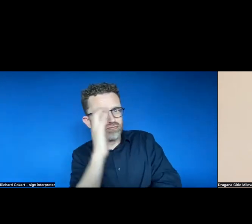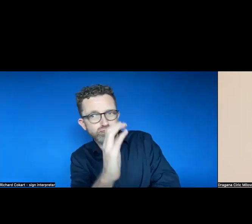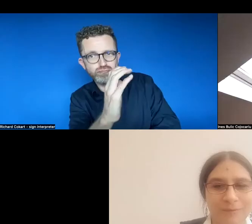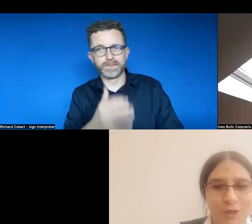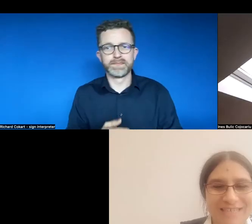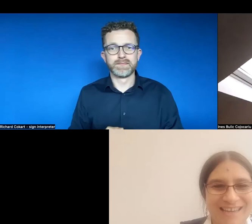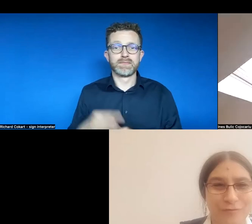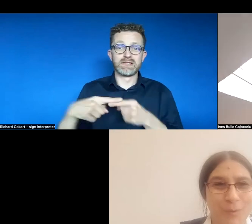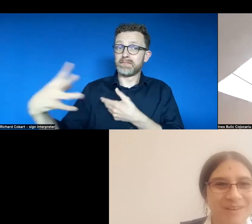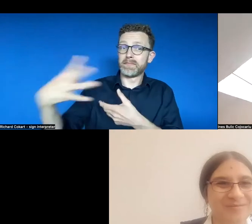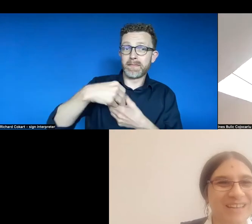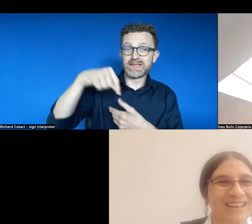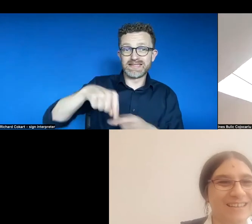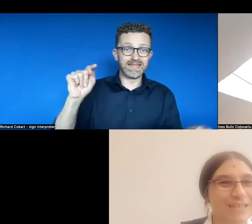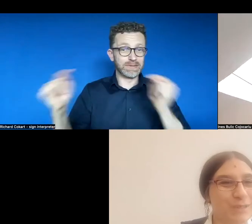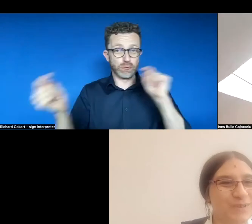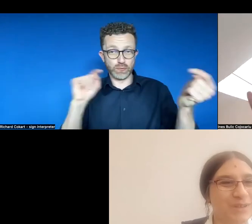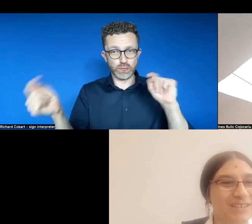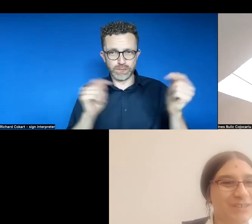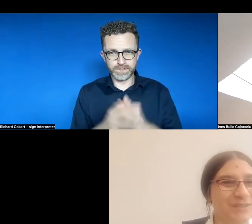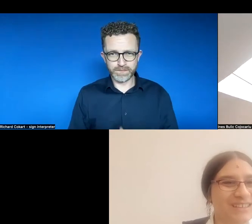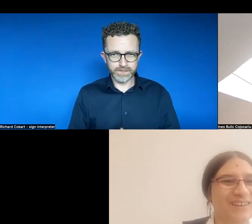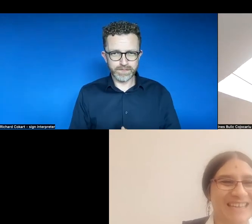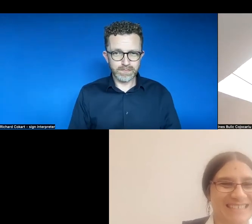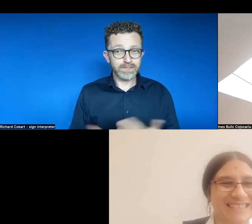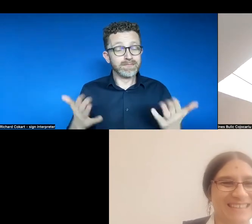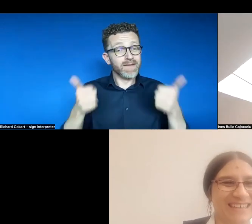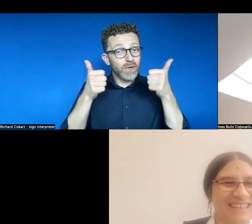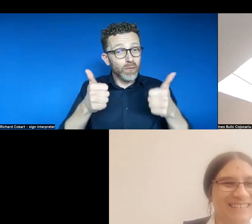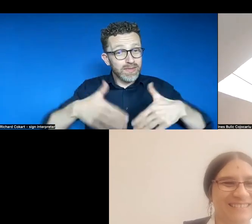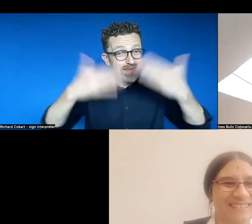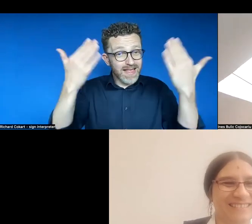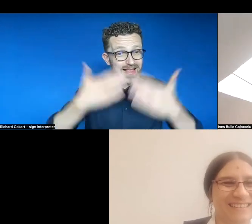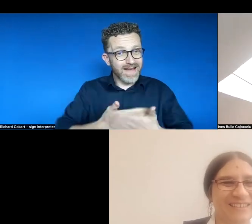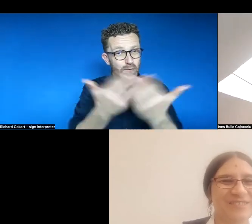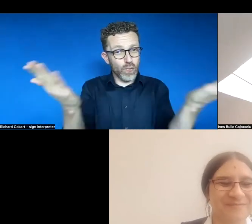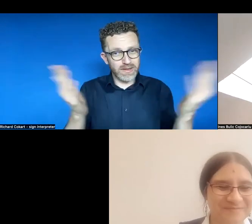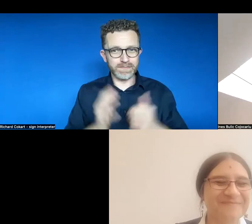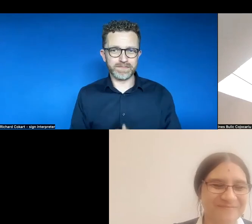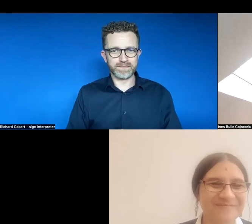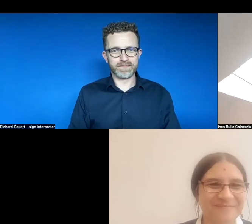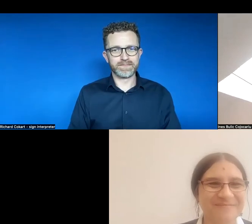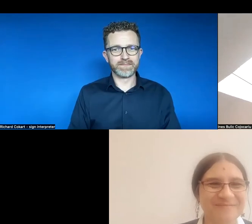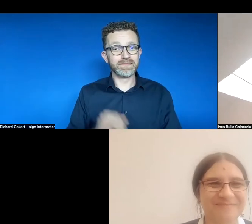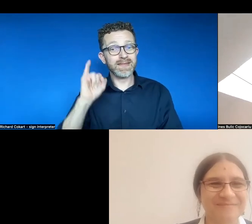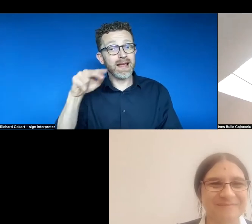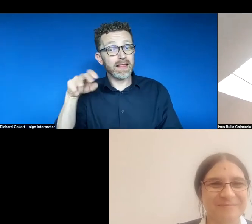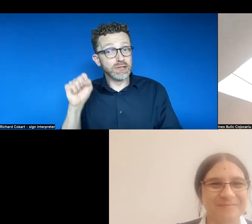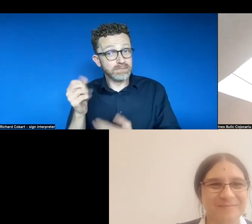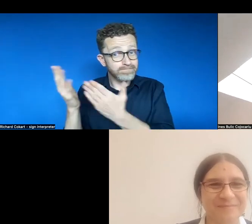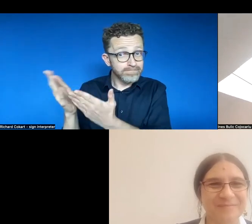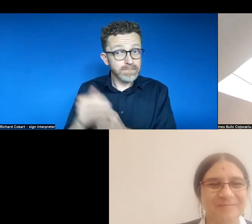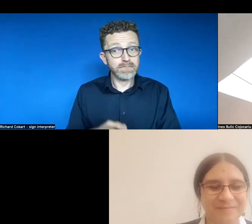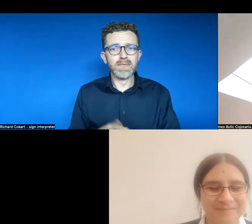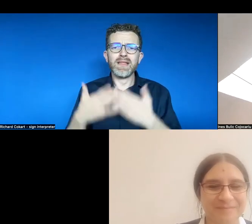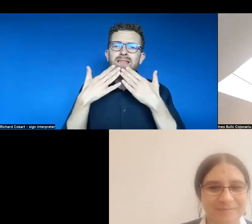Have a good day, everyone. Ines, would you like to? Oh, yes. Just to thank everyone for participating and all of you